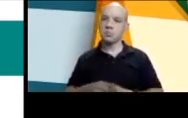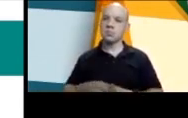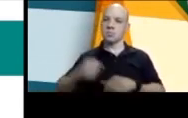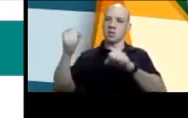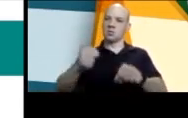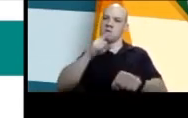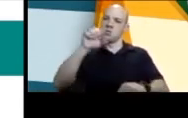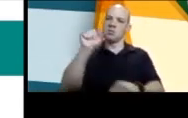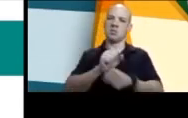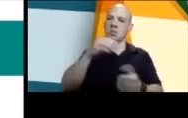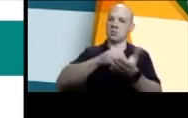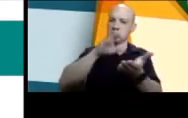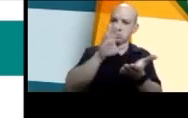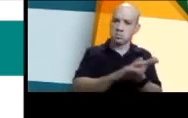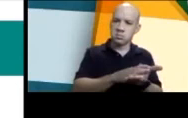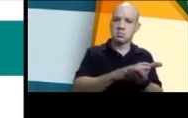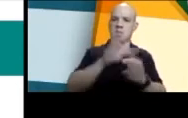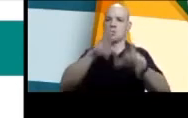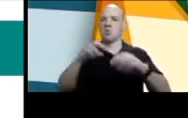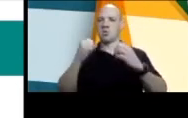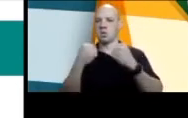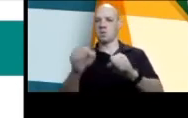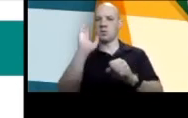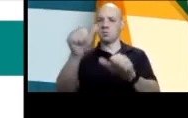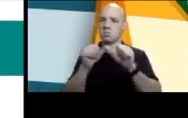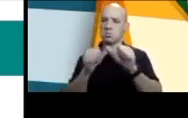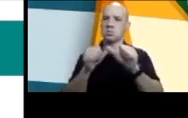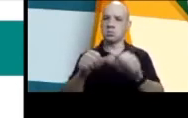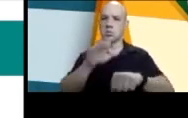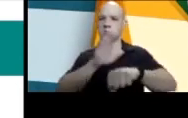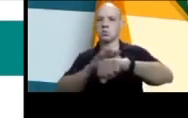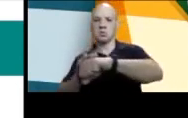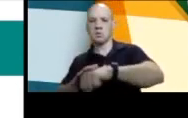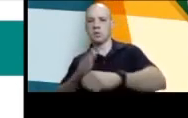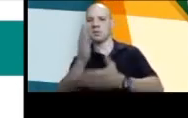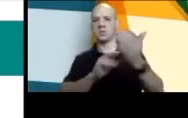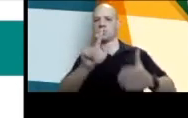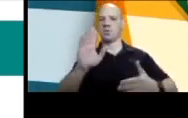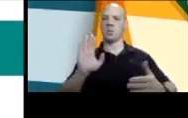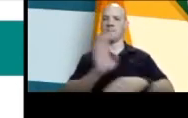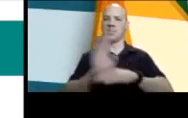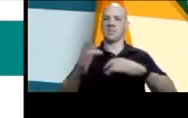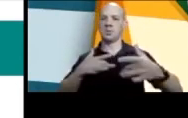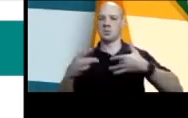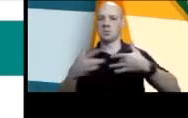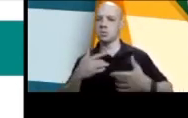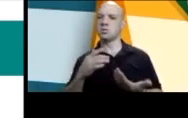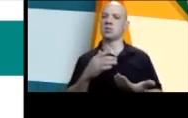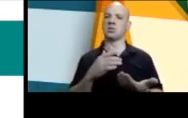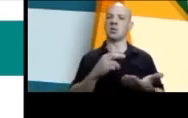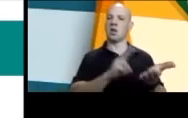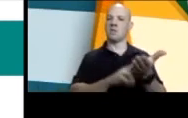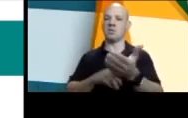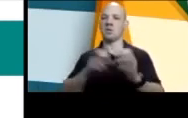and report efforts that will be made to notify Section 3 business concern of contracting